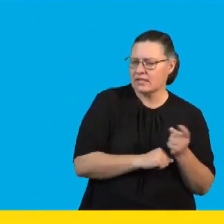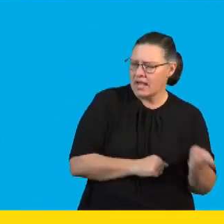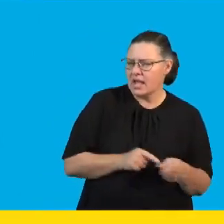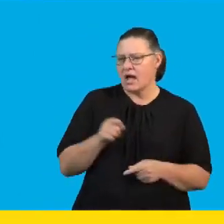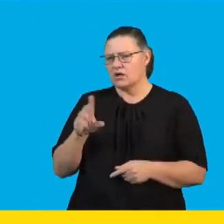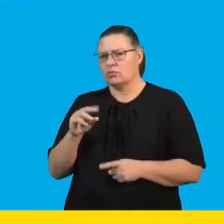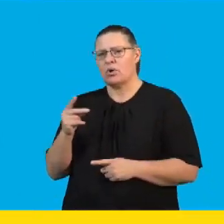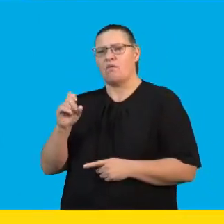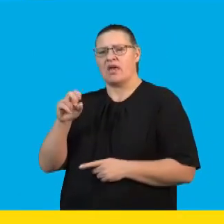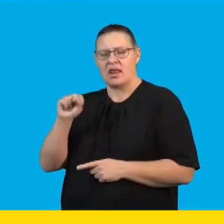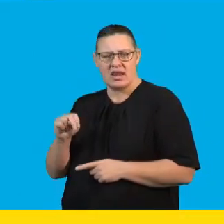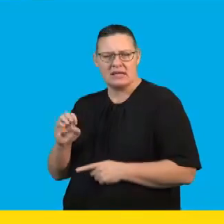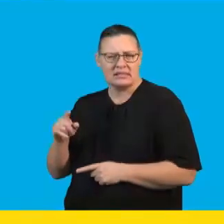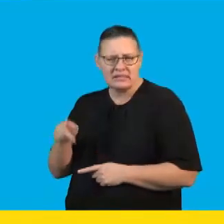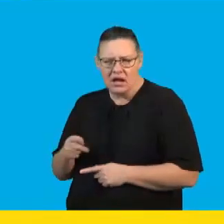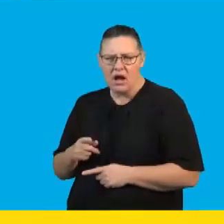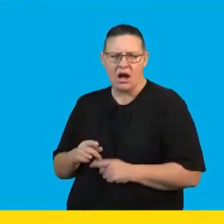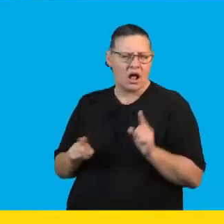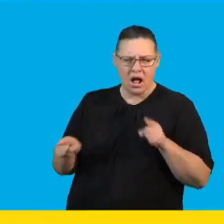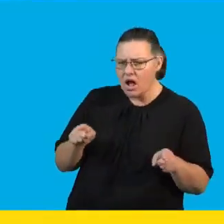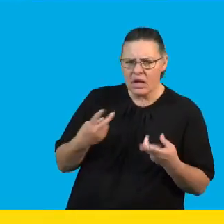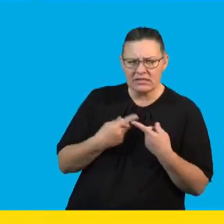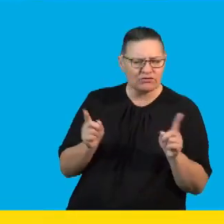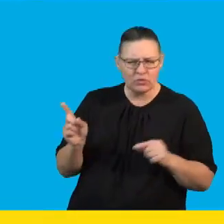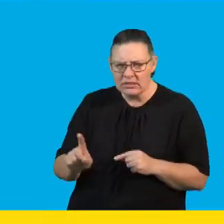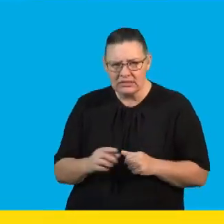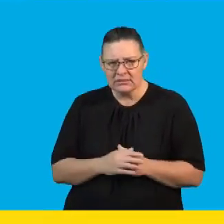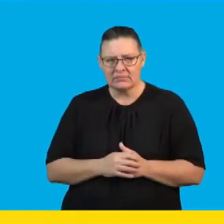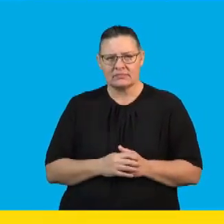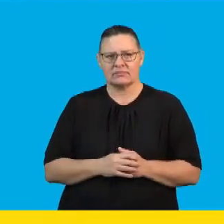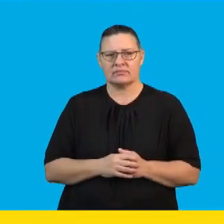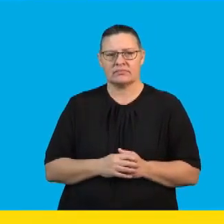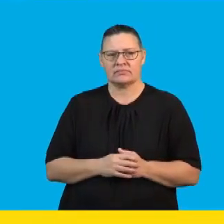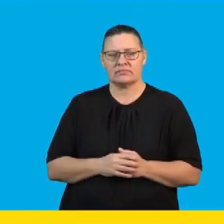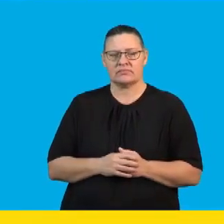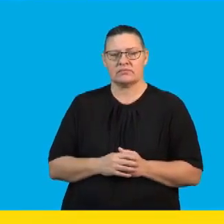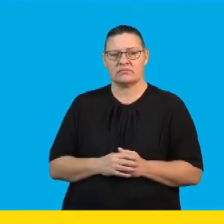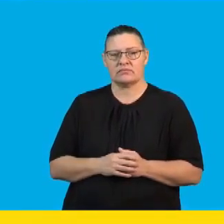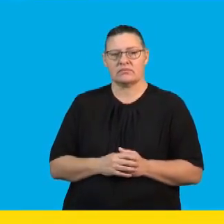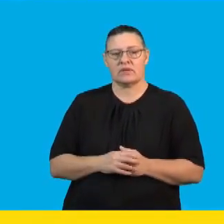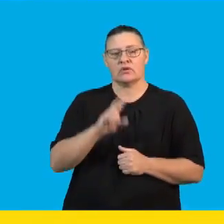about follicular cysts here, we're talking about ovarian cysts. What is happening between the two?